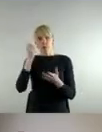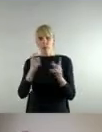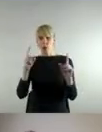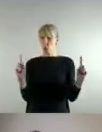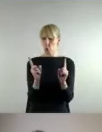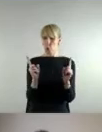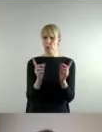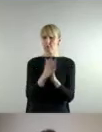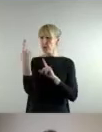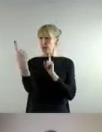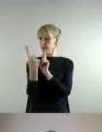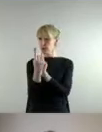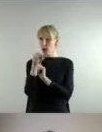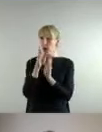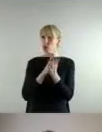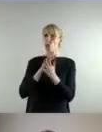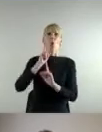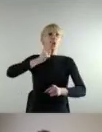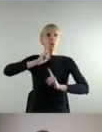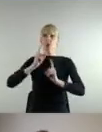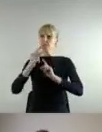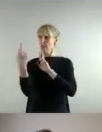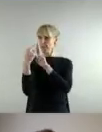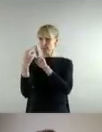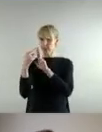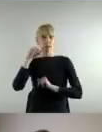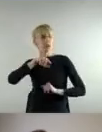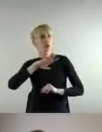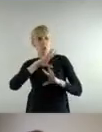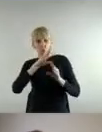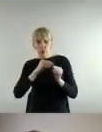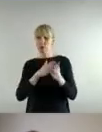crisis management teams is located at the same arena or the same spot.